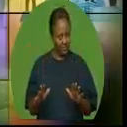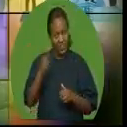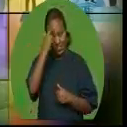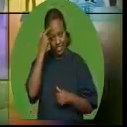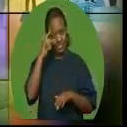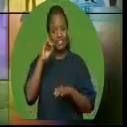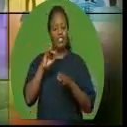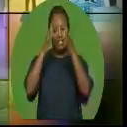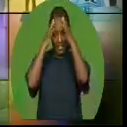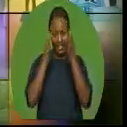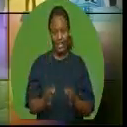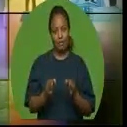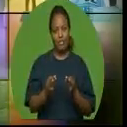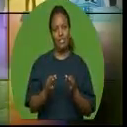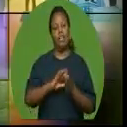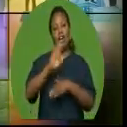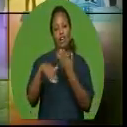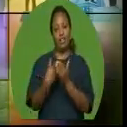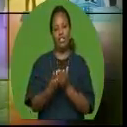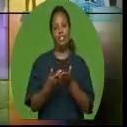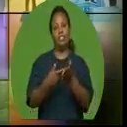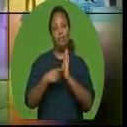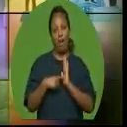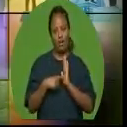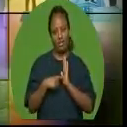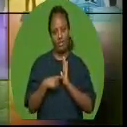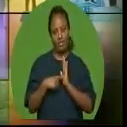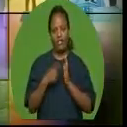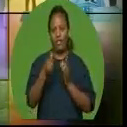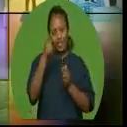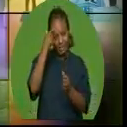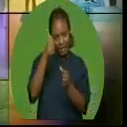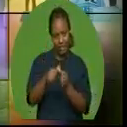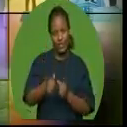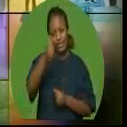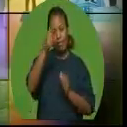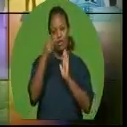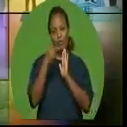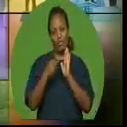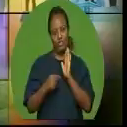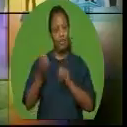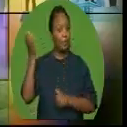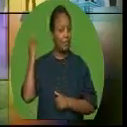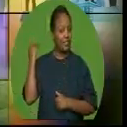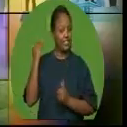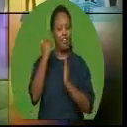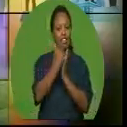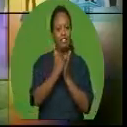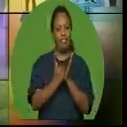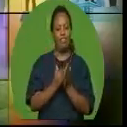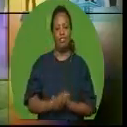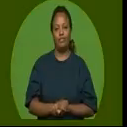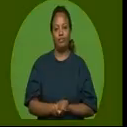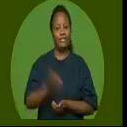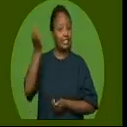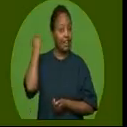discussed factors that determine aggregate demand. Let me remind you of the main points of our previous